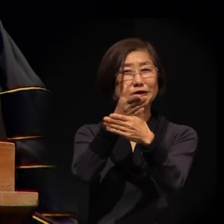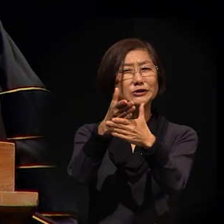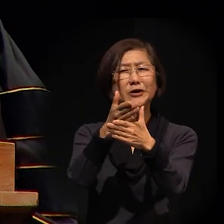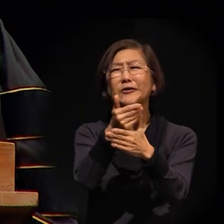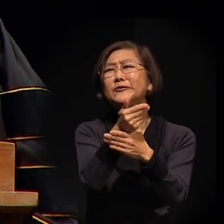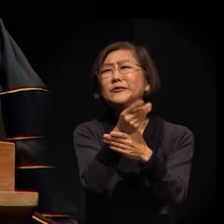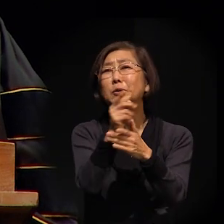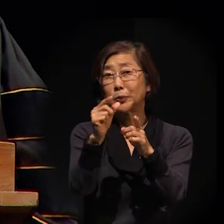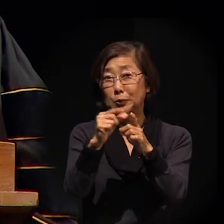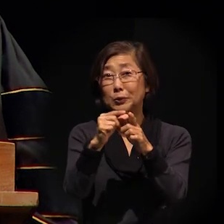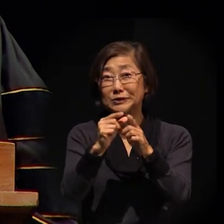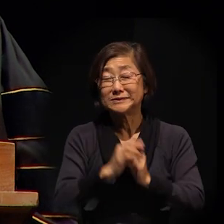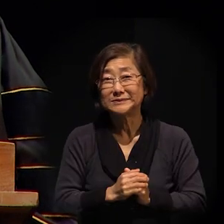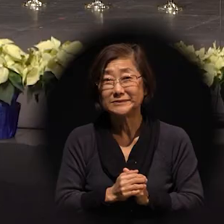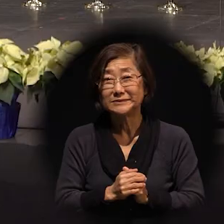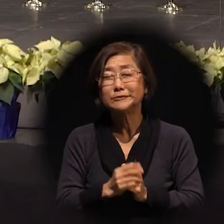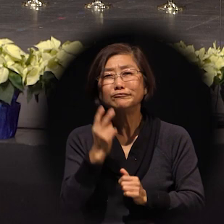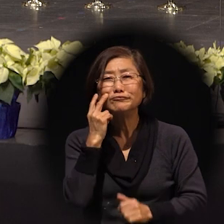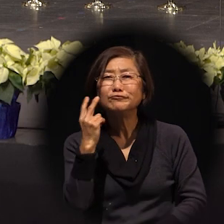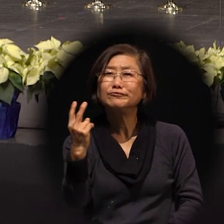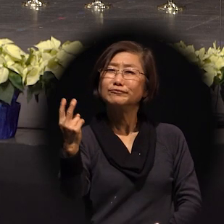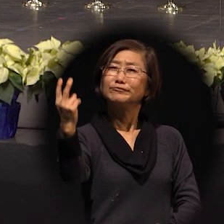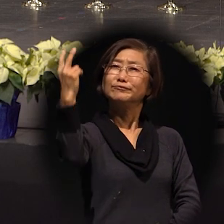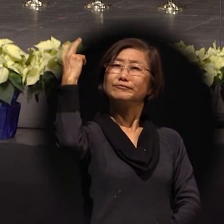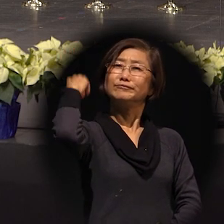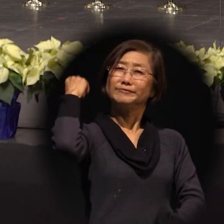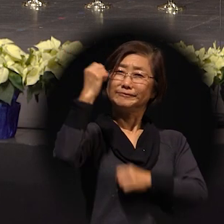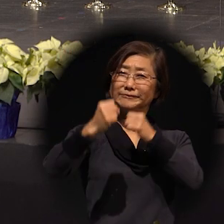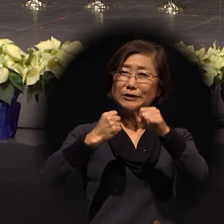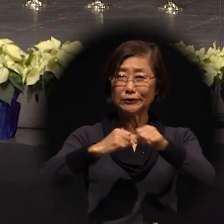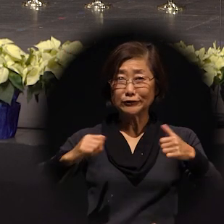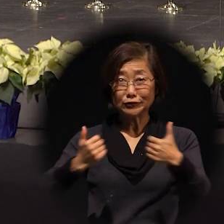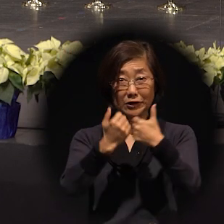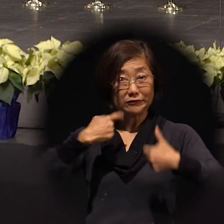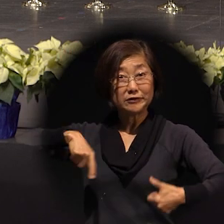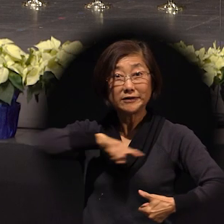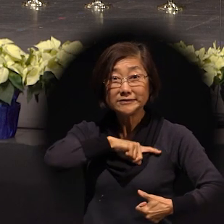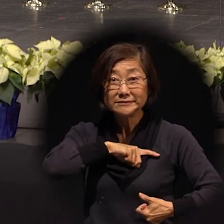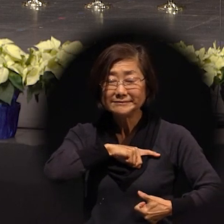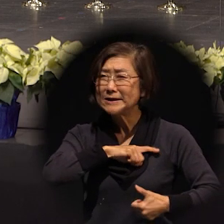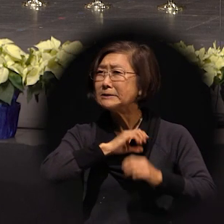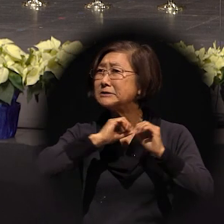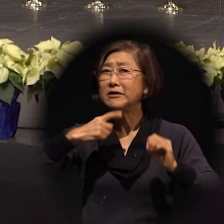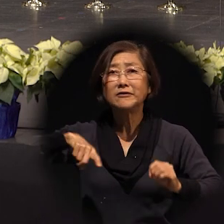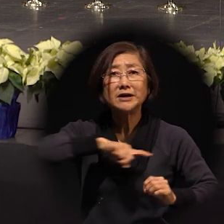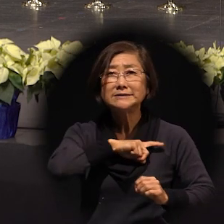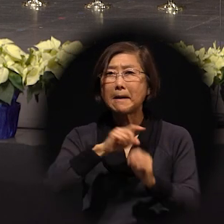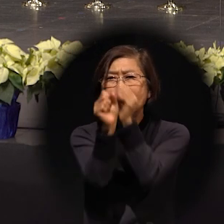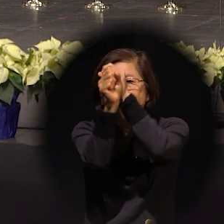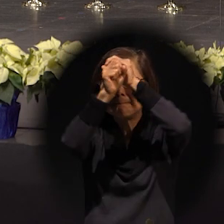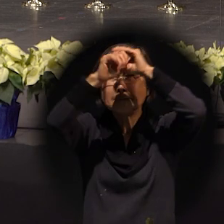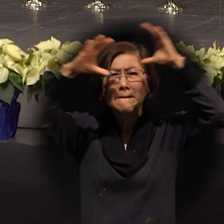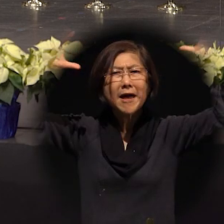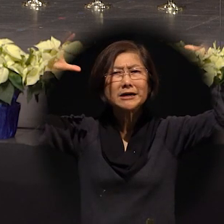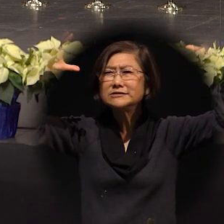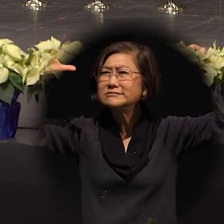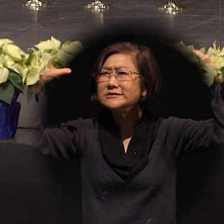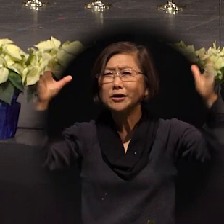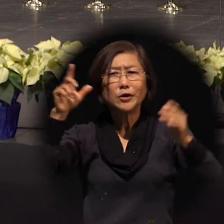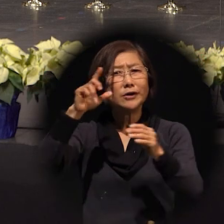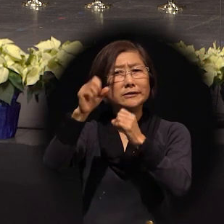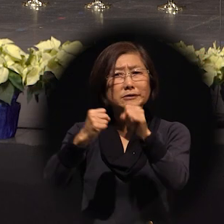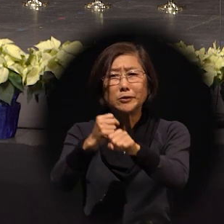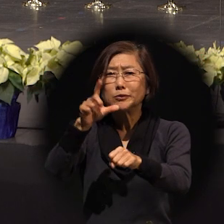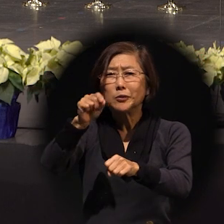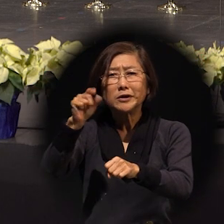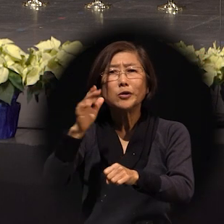and share a few words. As we look back on a year that challenged us all, none of us could have imagined